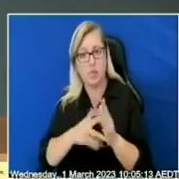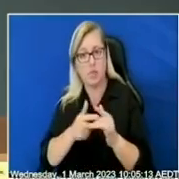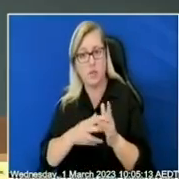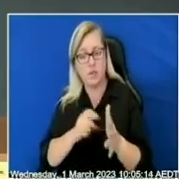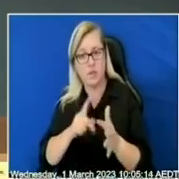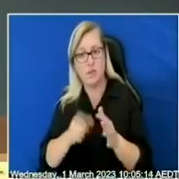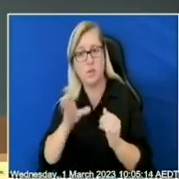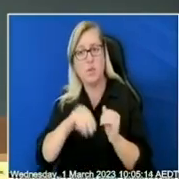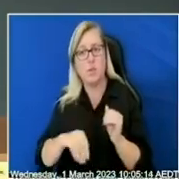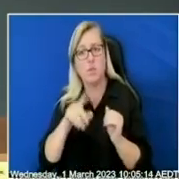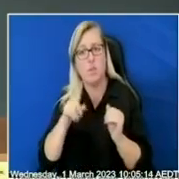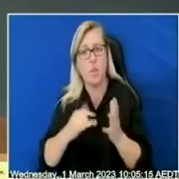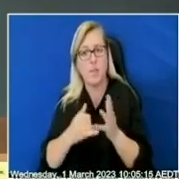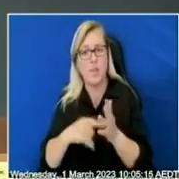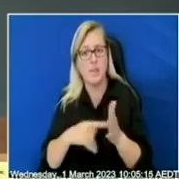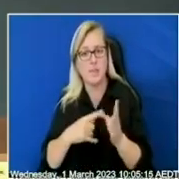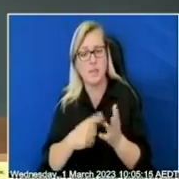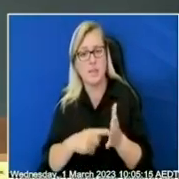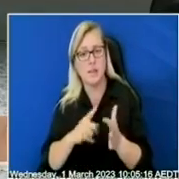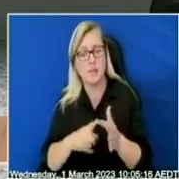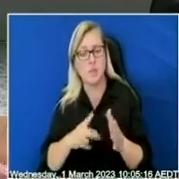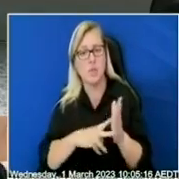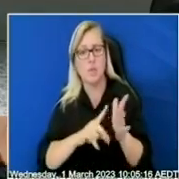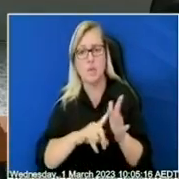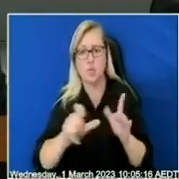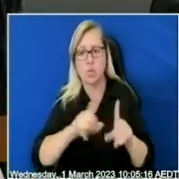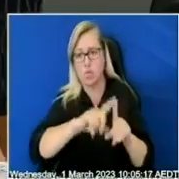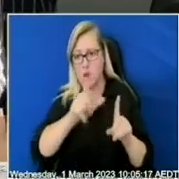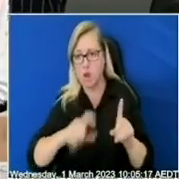Council. Thank you, Chair.